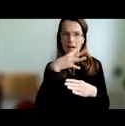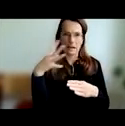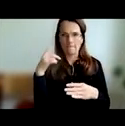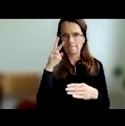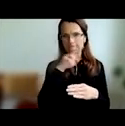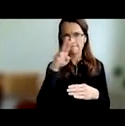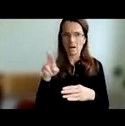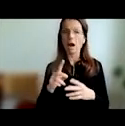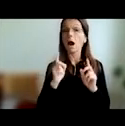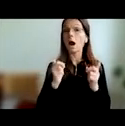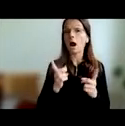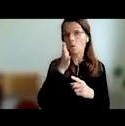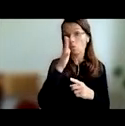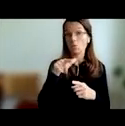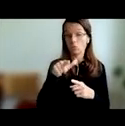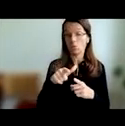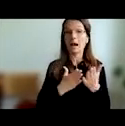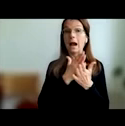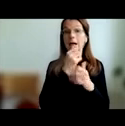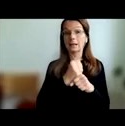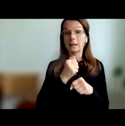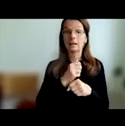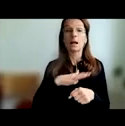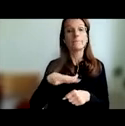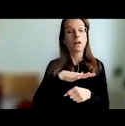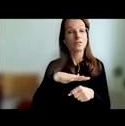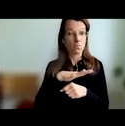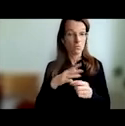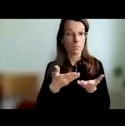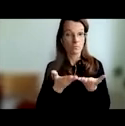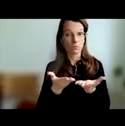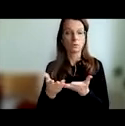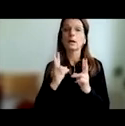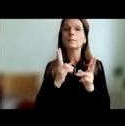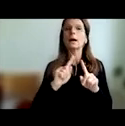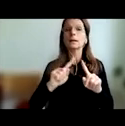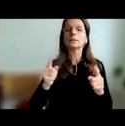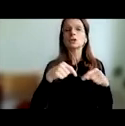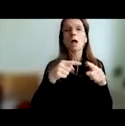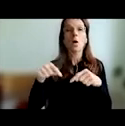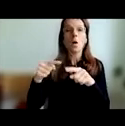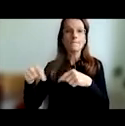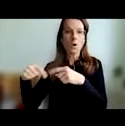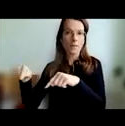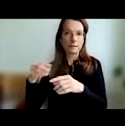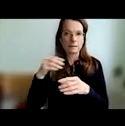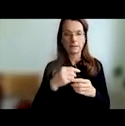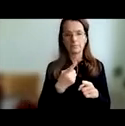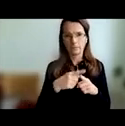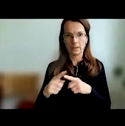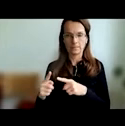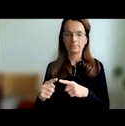a schematic presentation of how the career platform will look like and what its